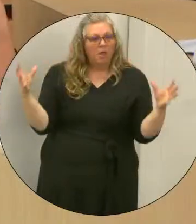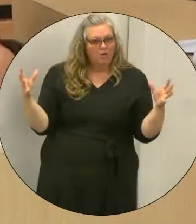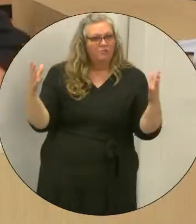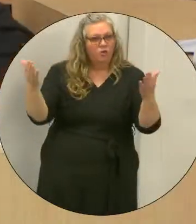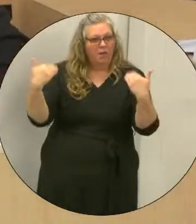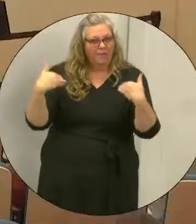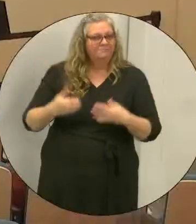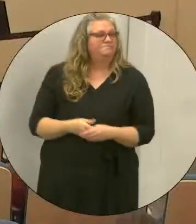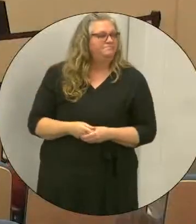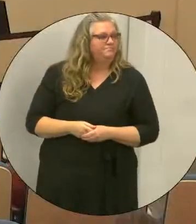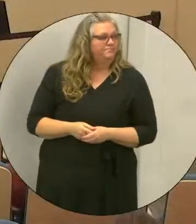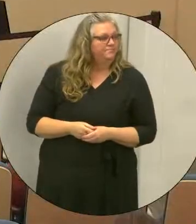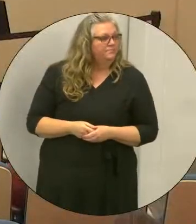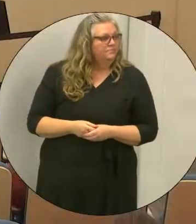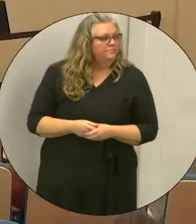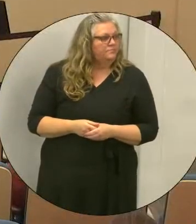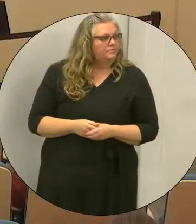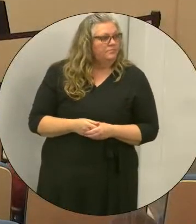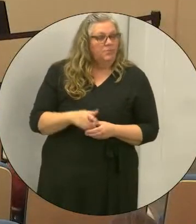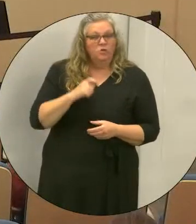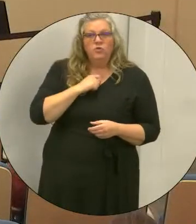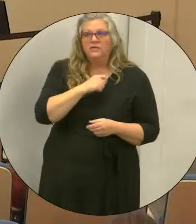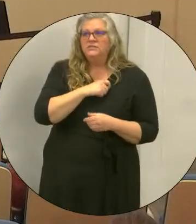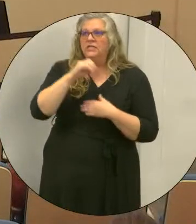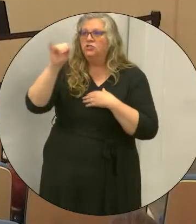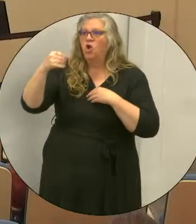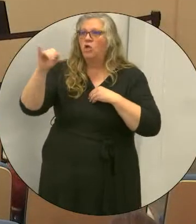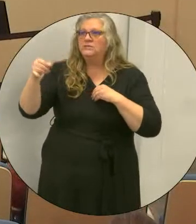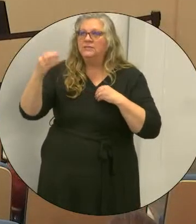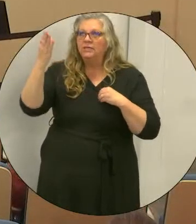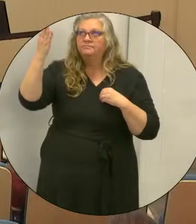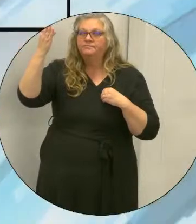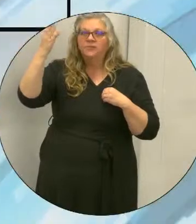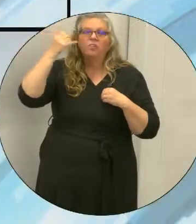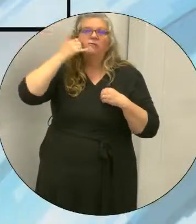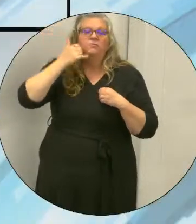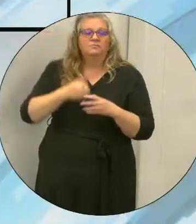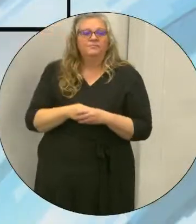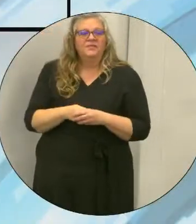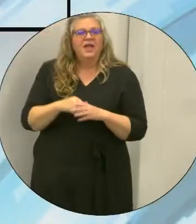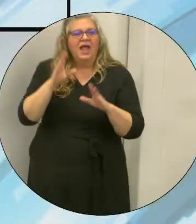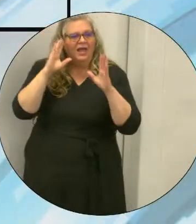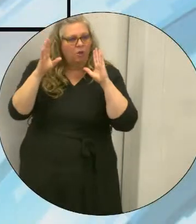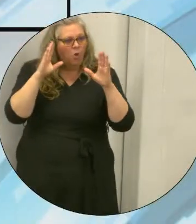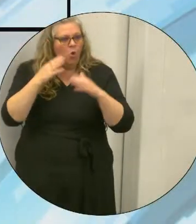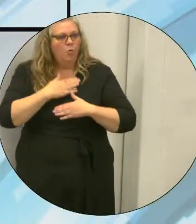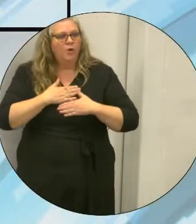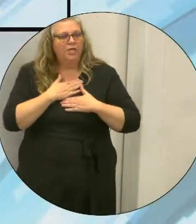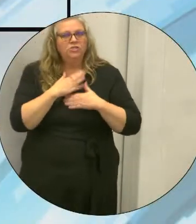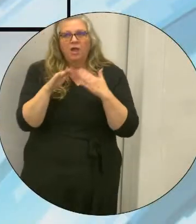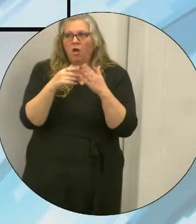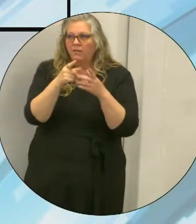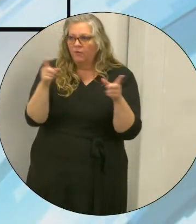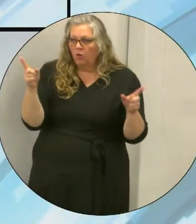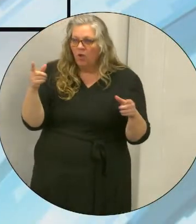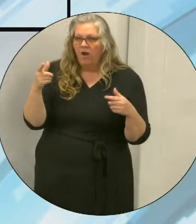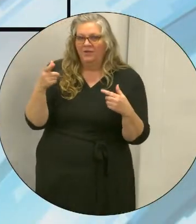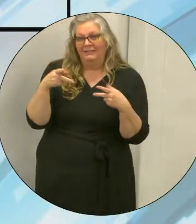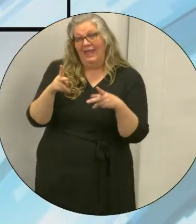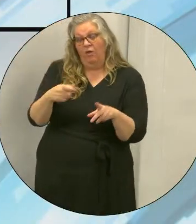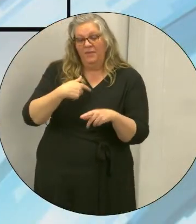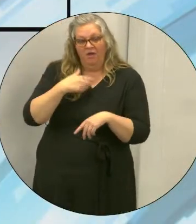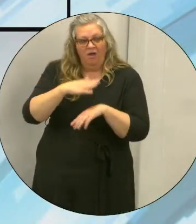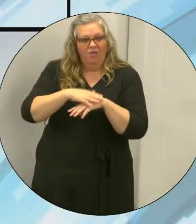tonight. Thank you. Trustee Johnson? I appreciate everybody letting me be here virtually.